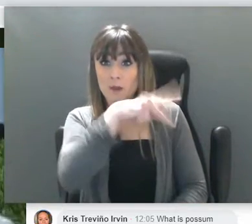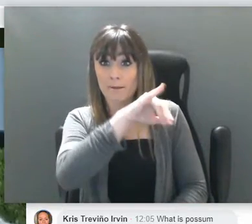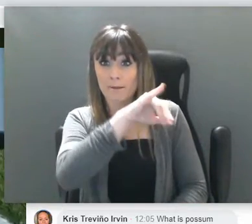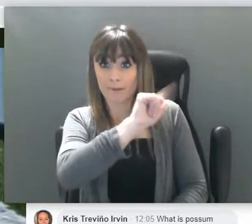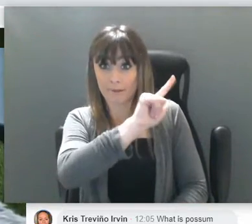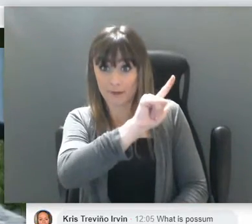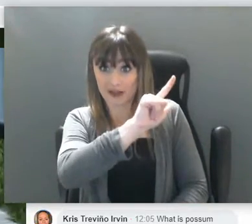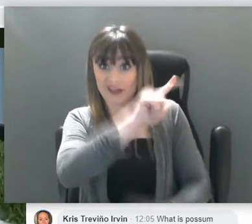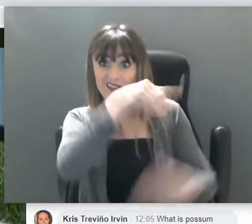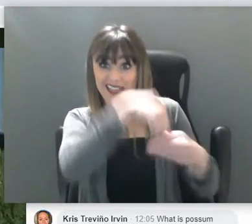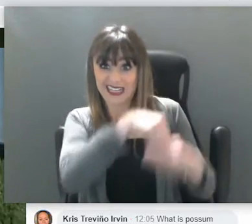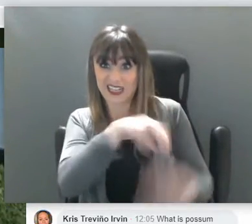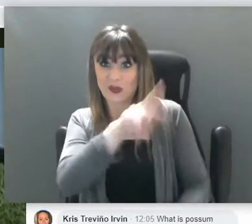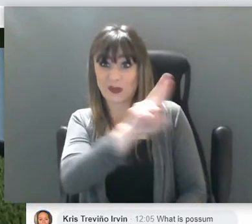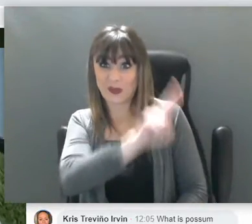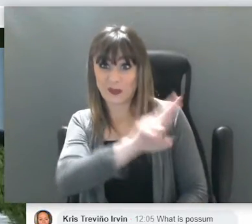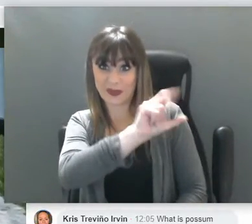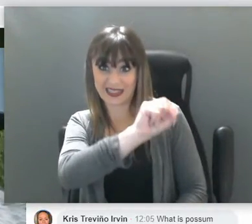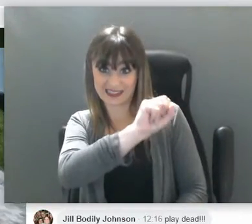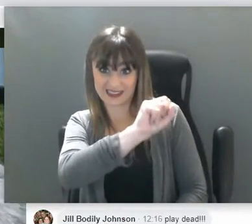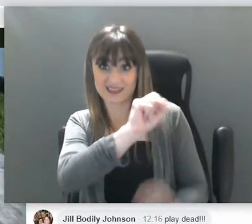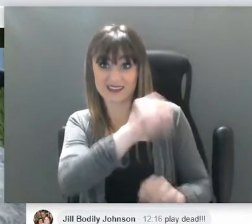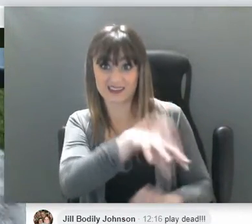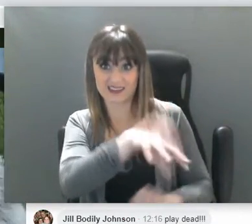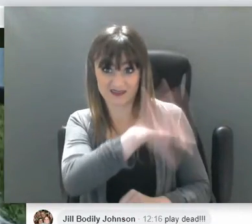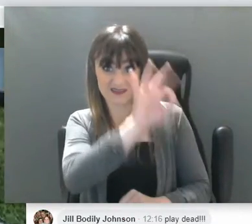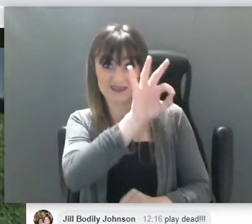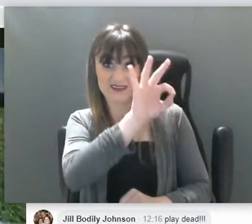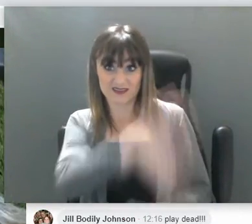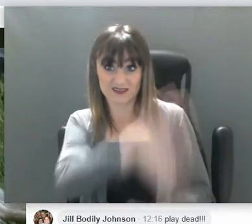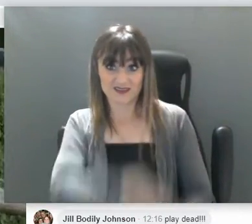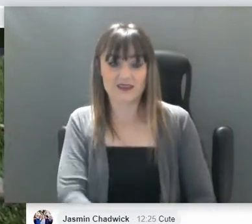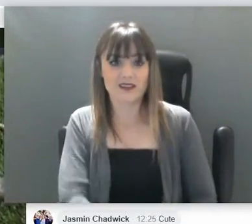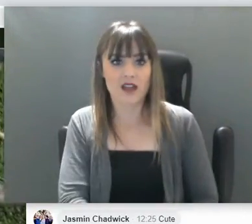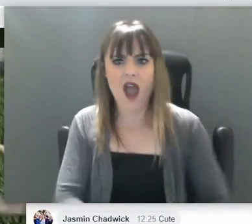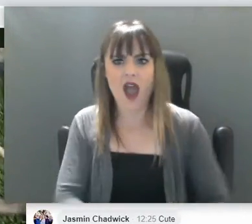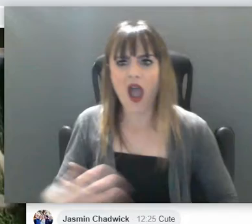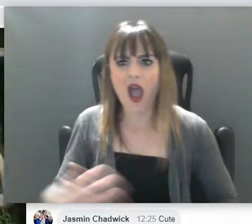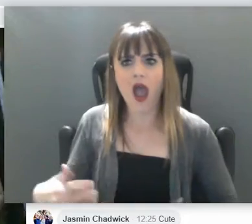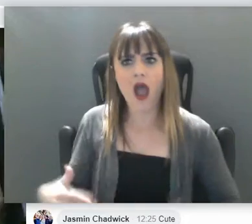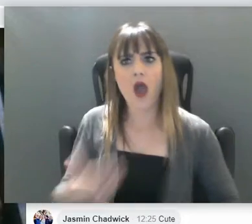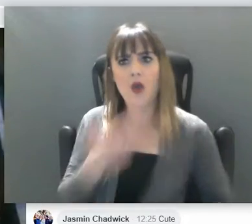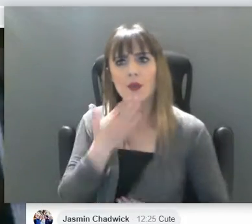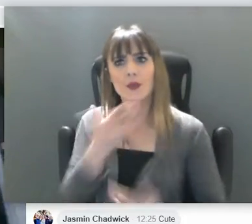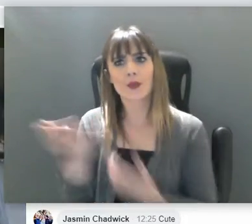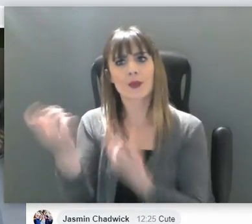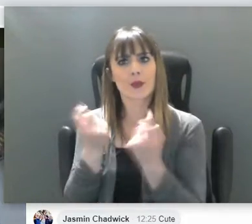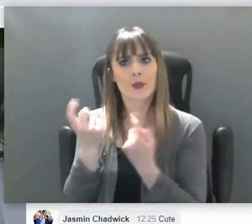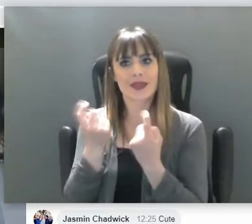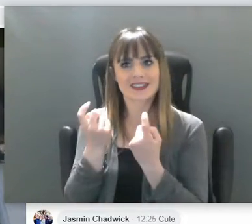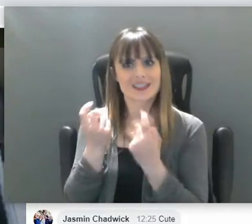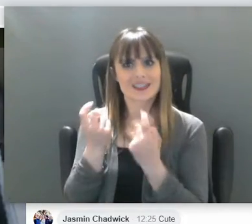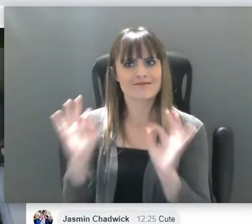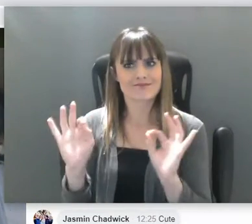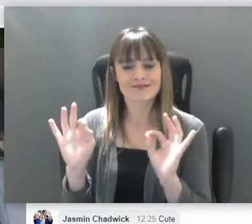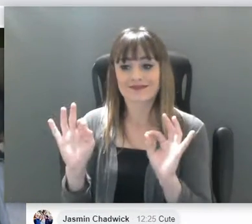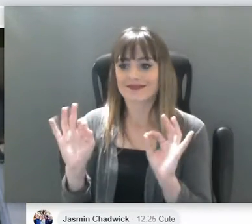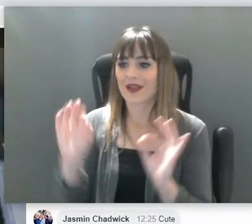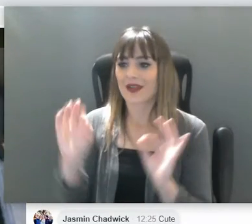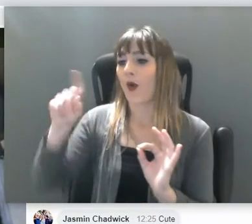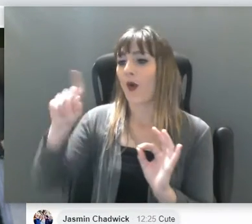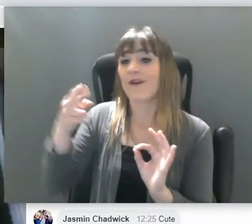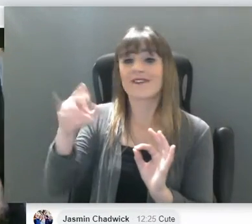drifted apart evolutionarily, possums and opossums. We have some great questions coming in. First of all, Ophelia is winning over the hearts of everybody. They say, can she be